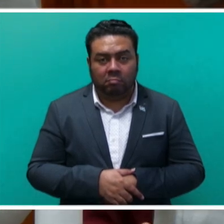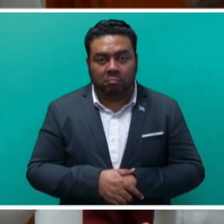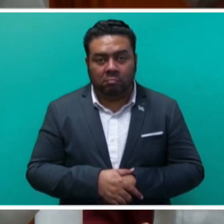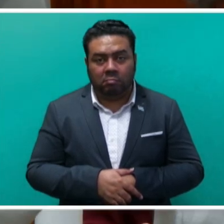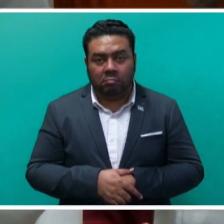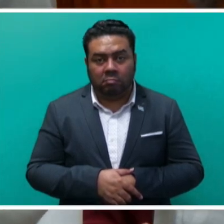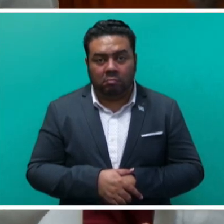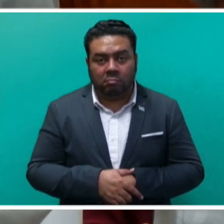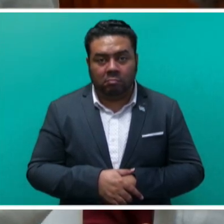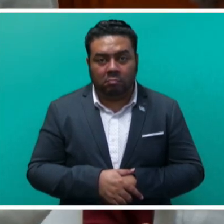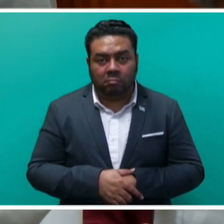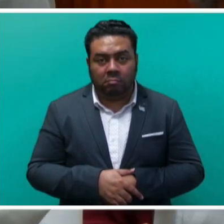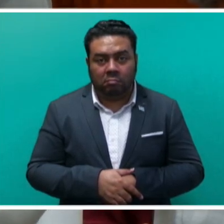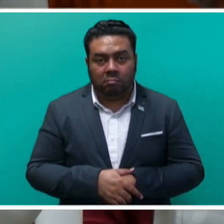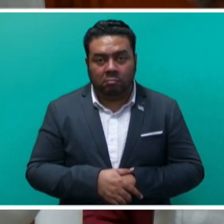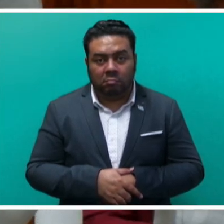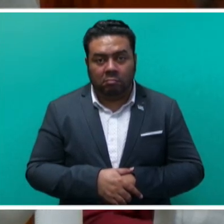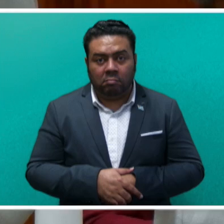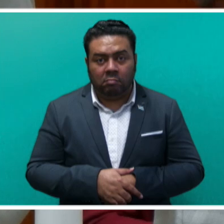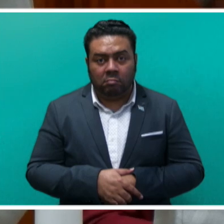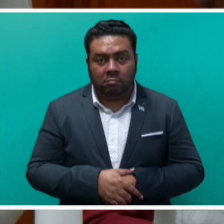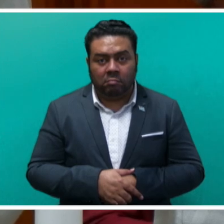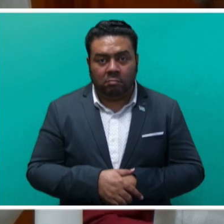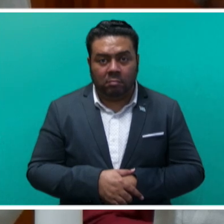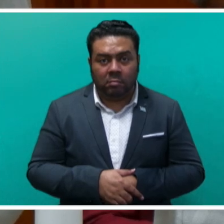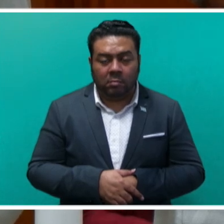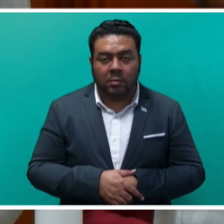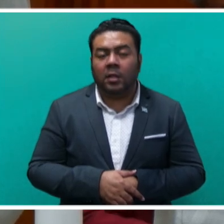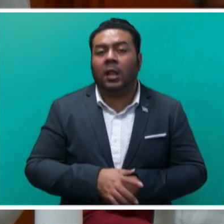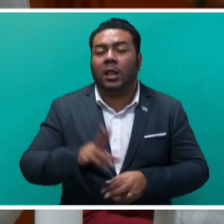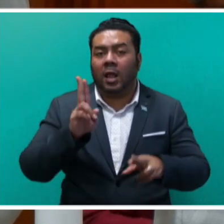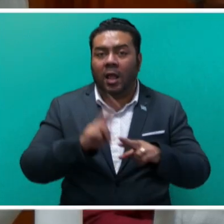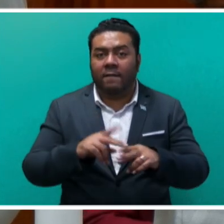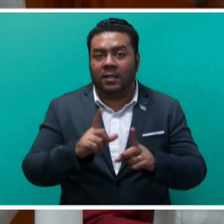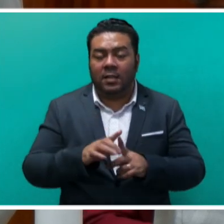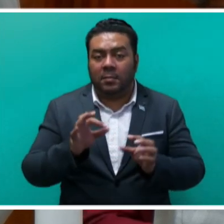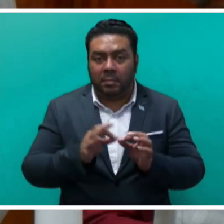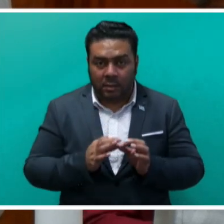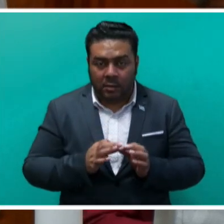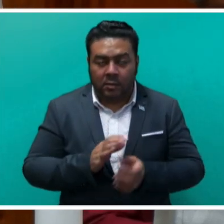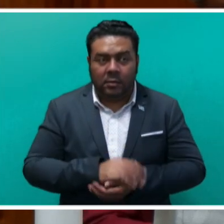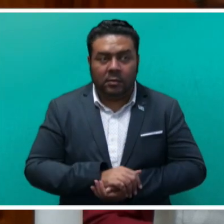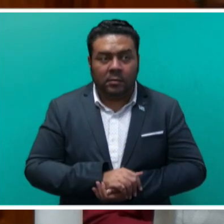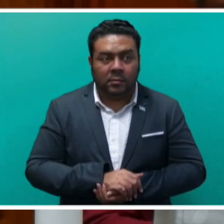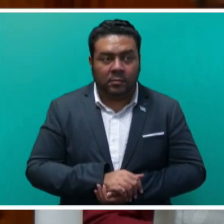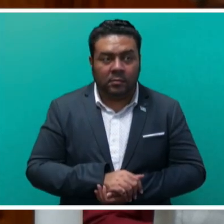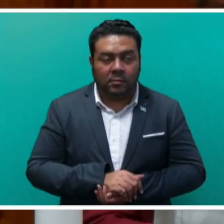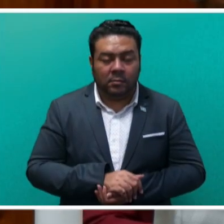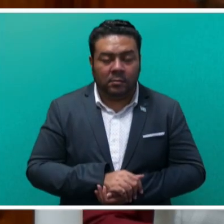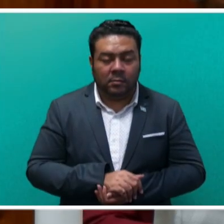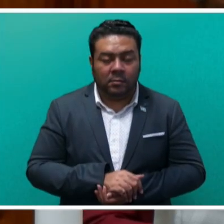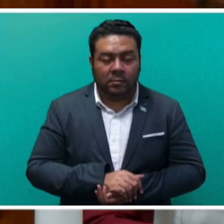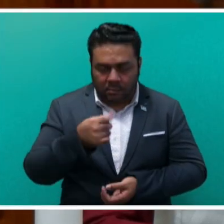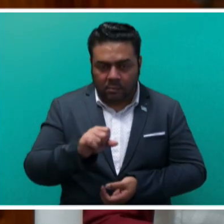influential partners, lending partners, has been the FDB, and which has allowed contributions